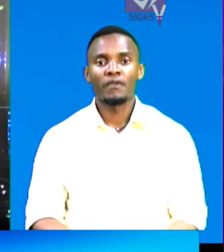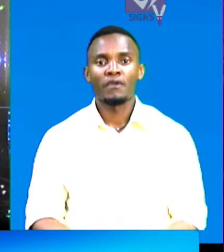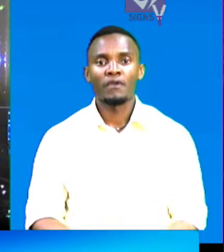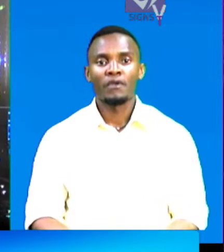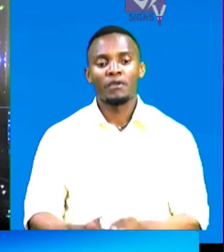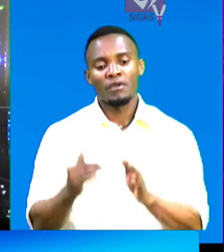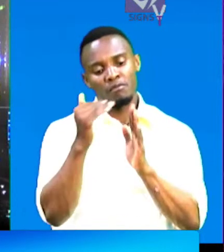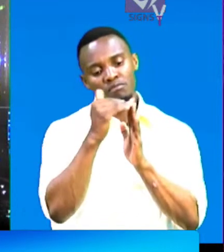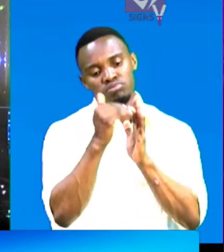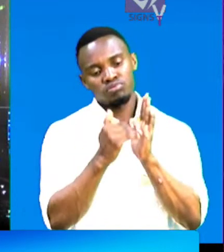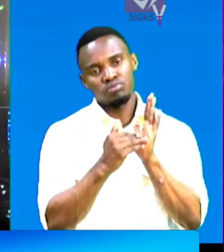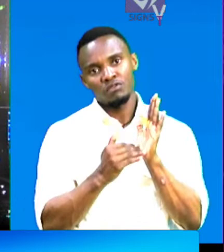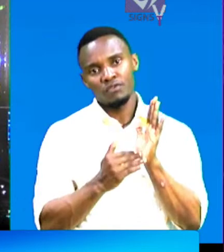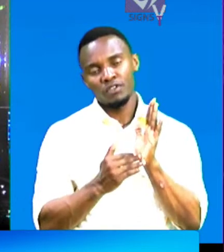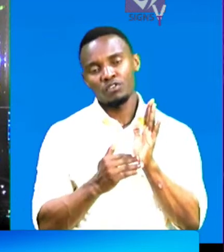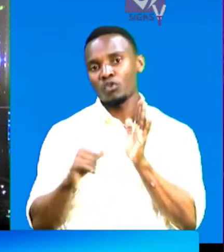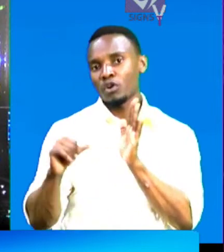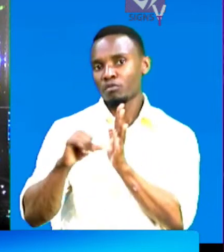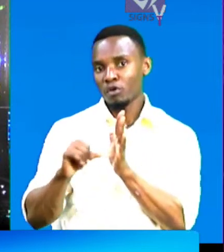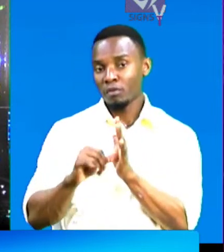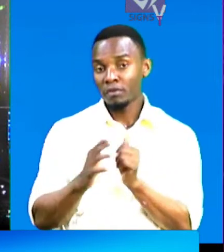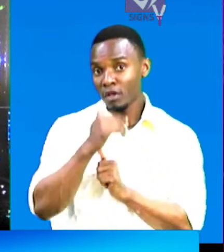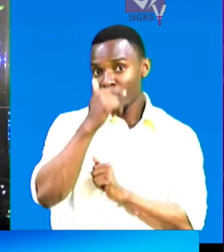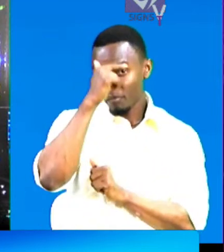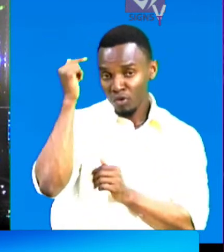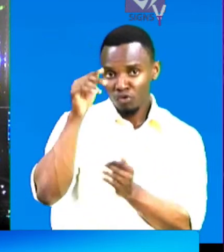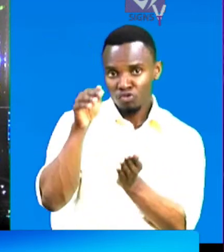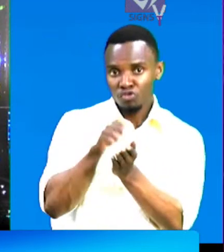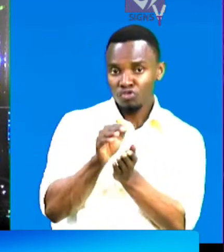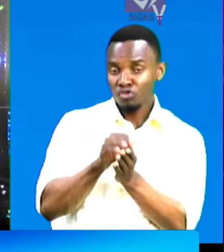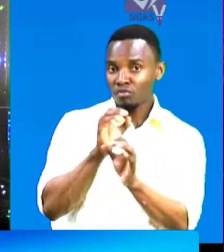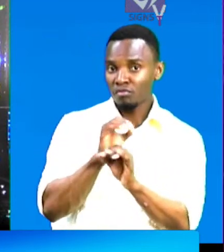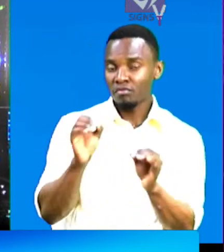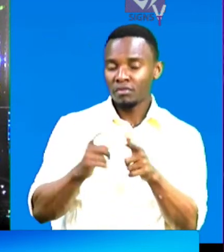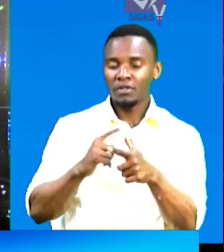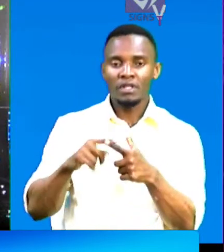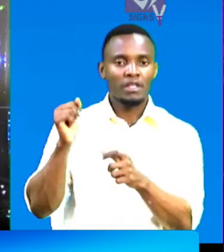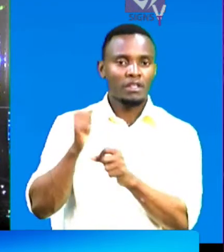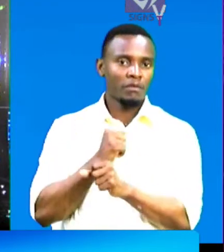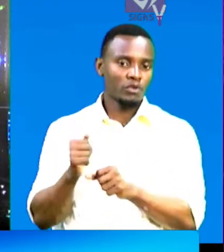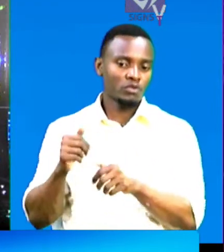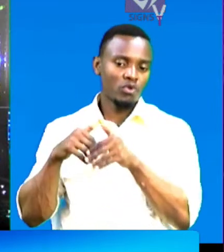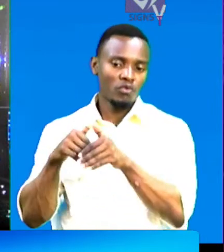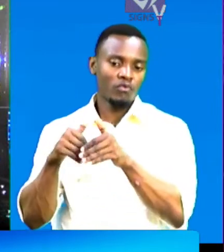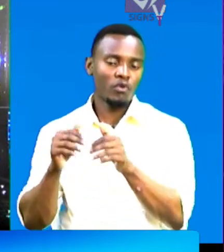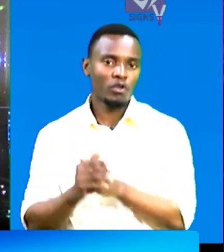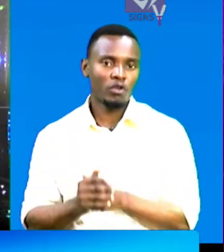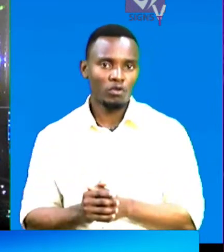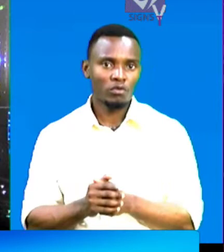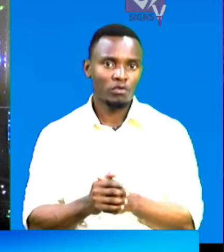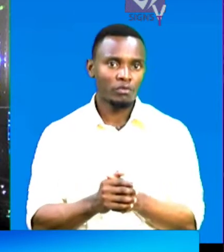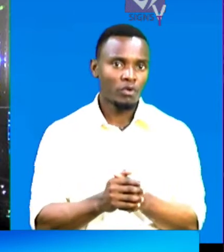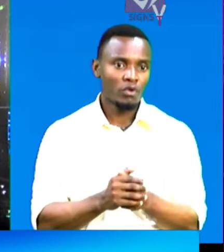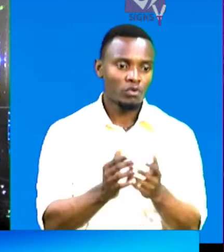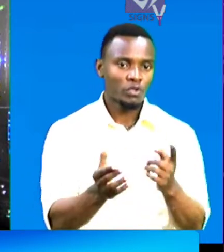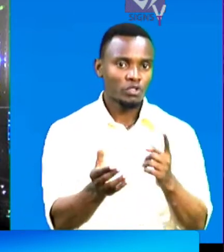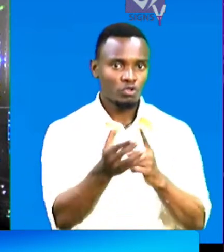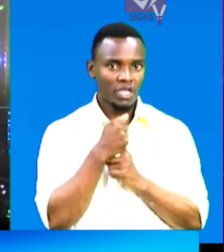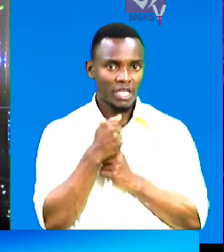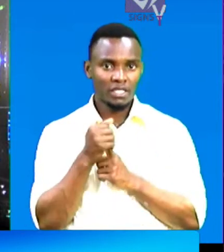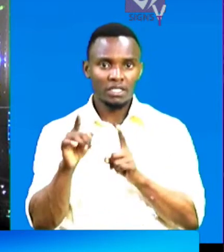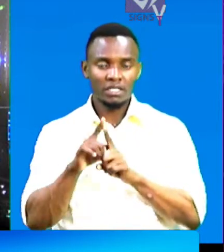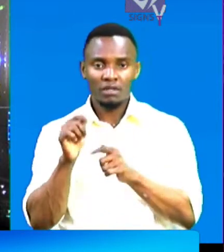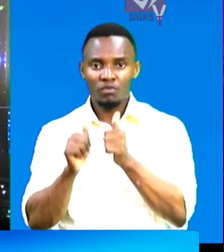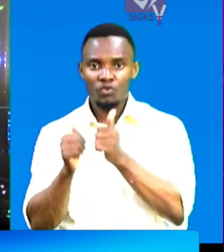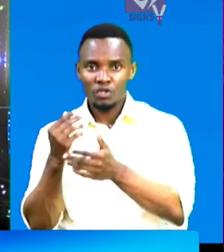issues. Since you don't store your products, you cannot track the products incoming and outgoing.